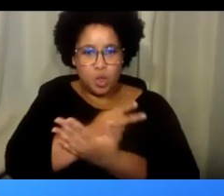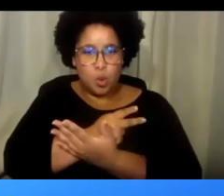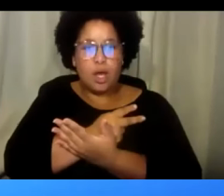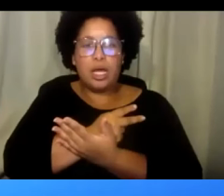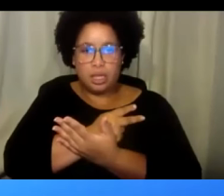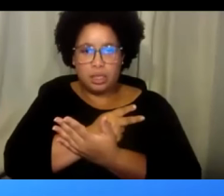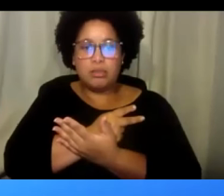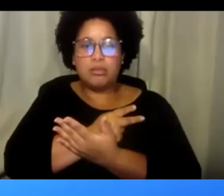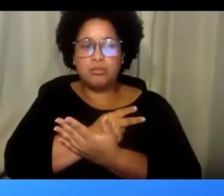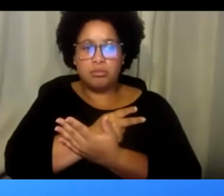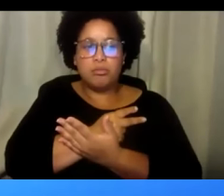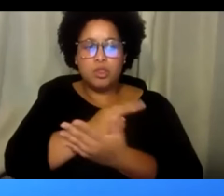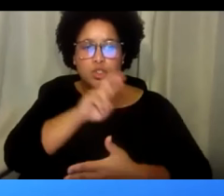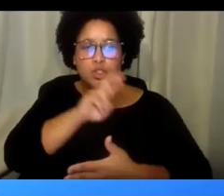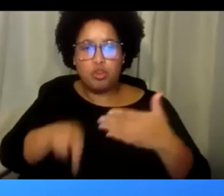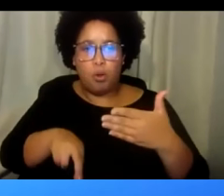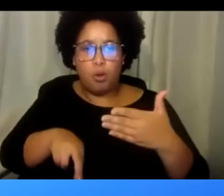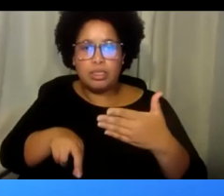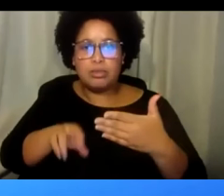Next slide, please.